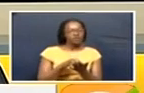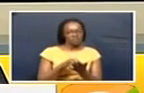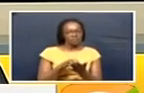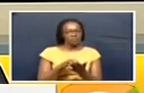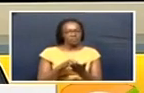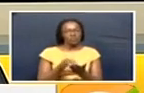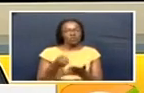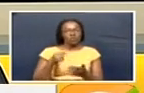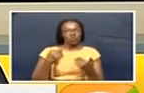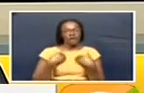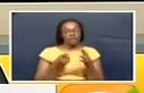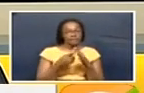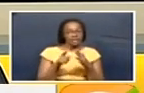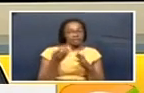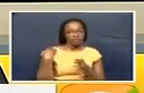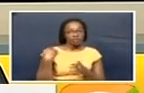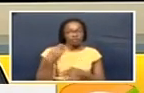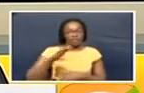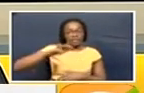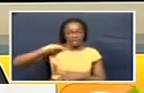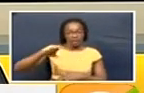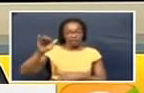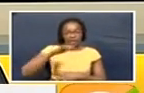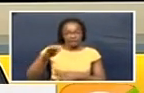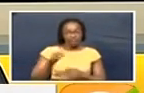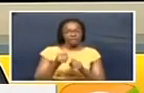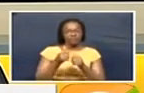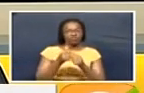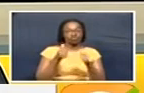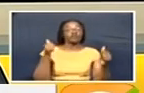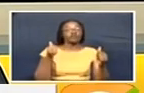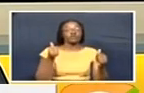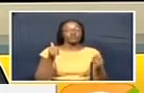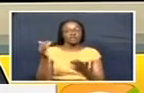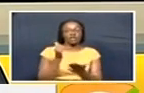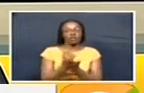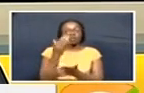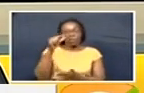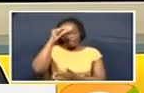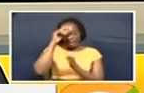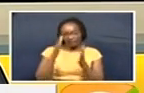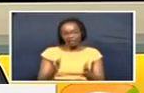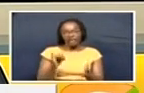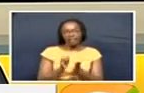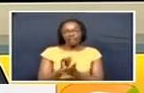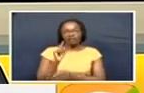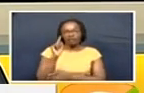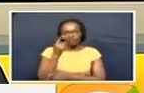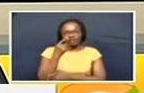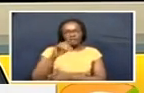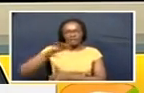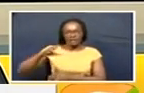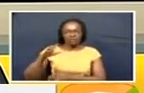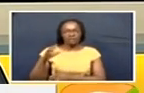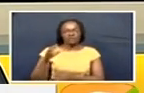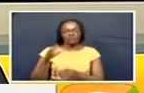We've had at the beginning where maybe the county assembly rejected nominees by the governor, which I think was the first county assembly to do that in the Republic of